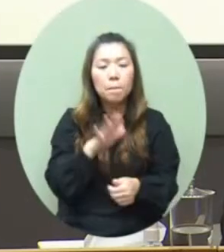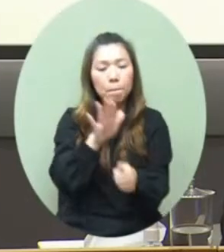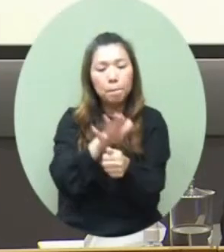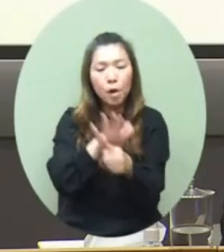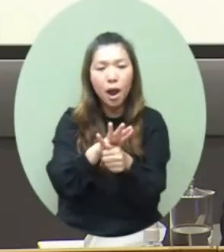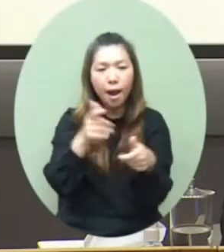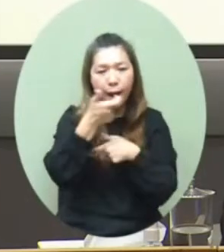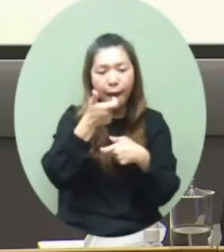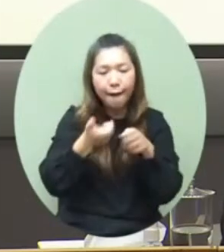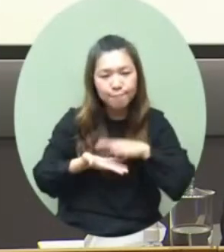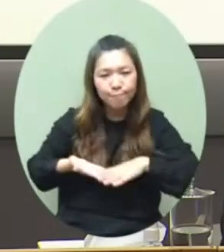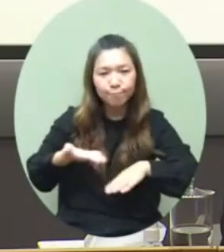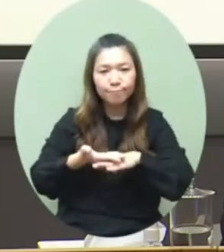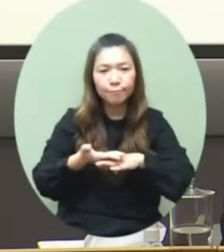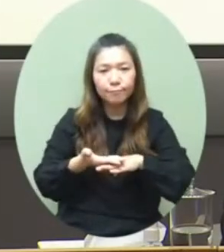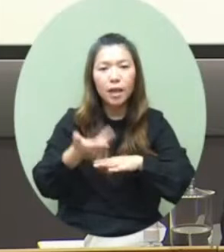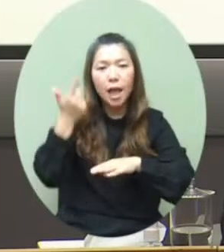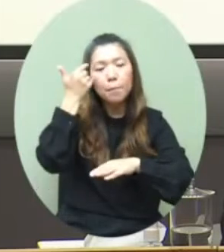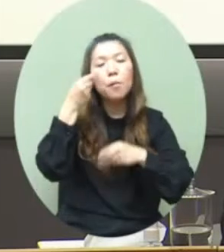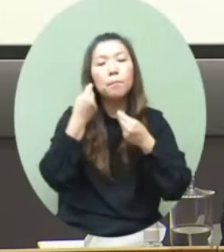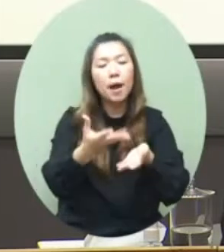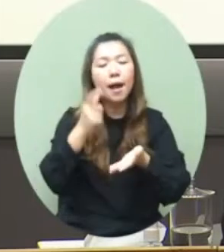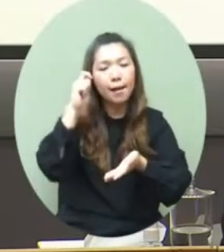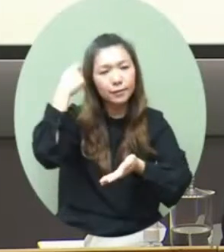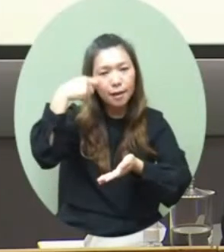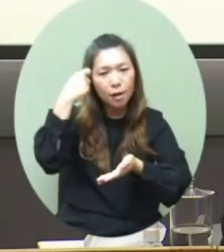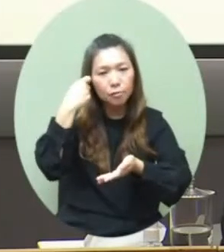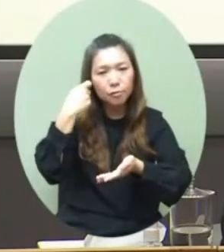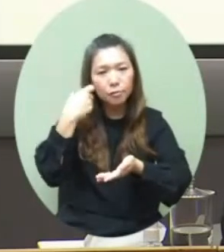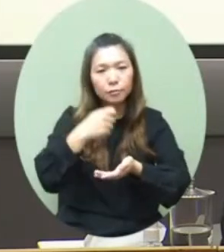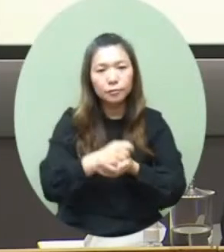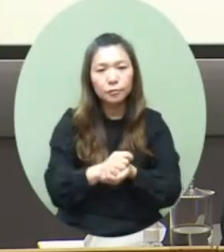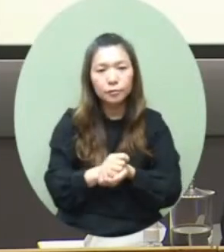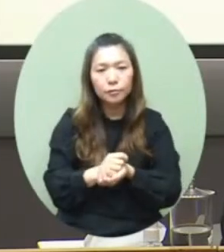And I hope different organizations will also play their part.